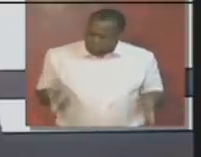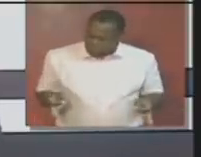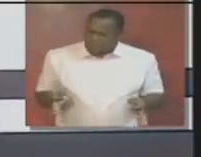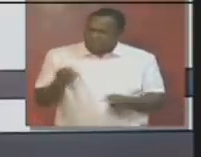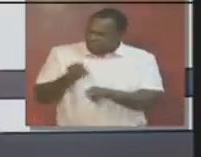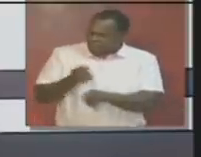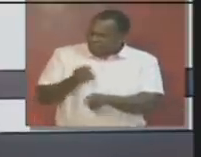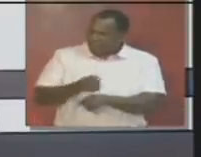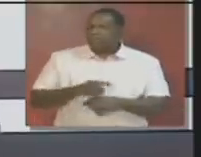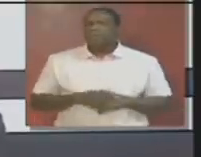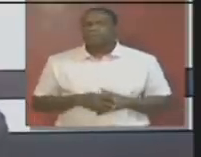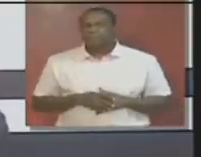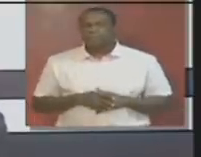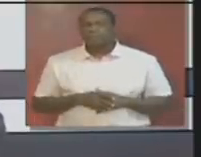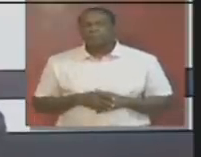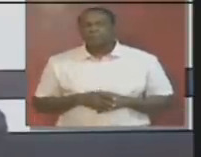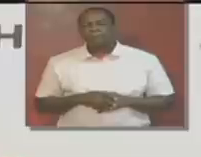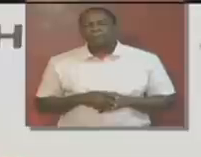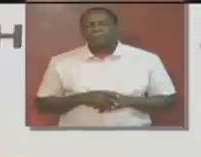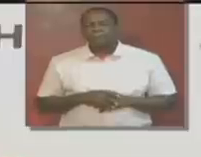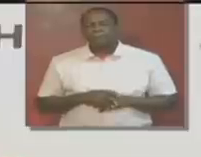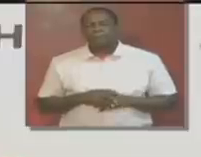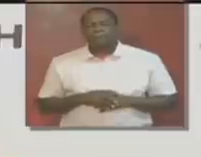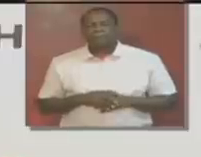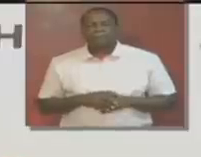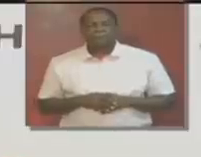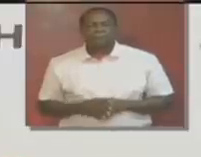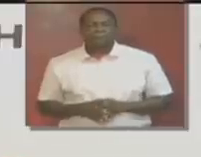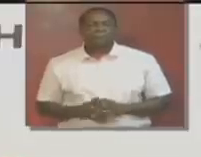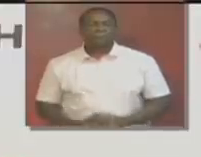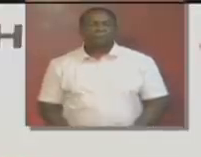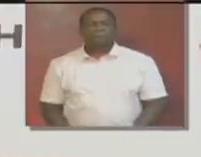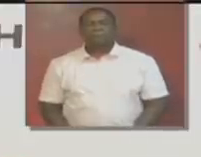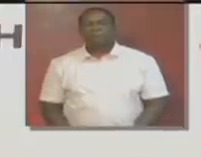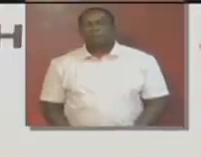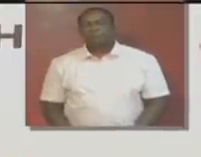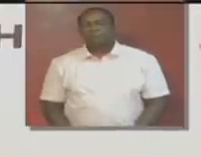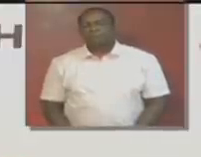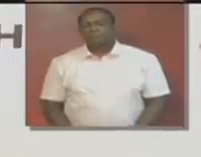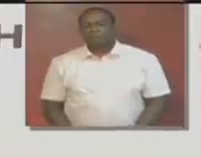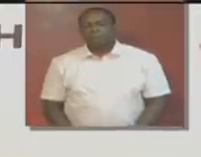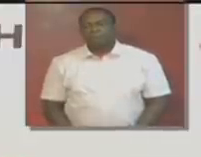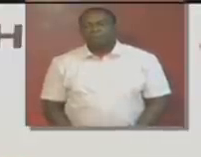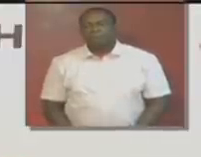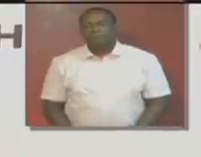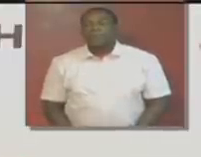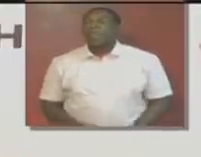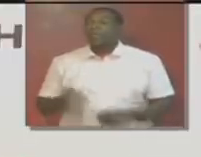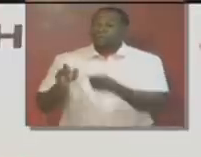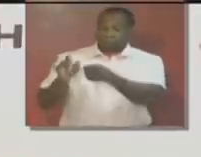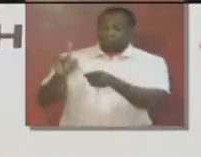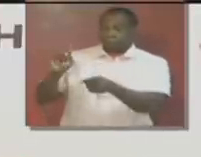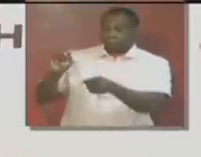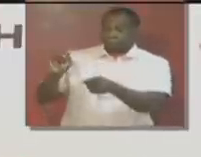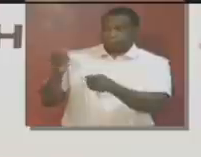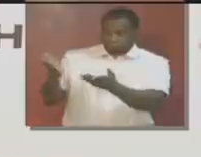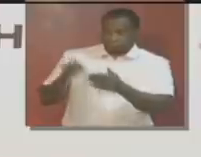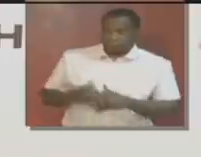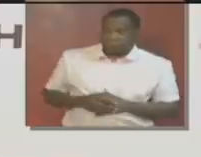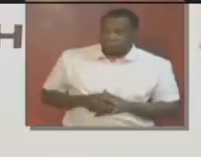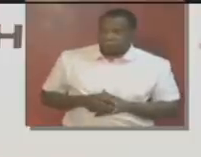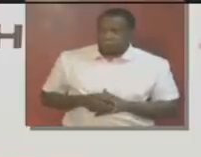to try not to become obese. Thank you. Thank you very much. And we go now to TTT, please.